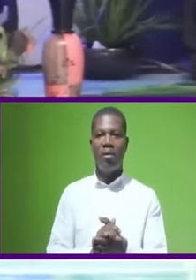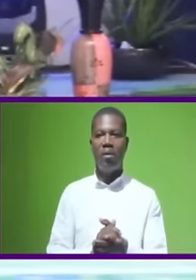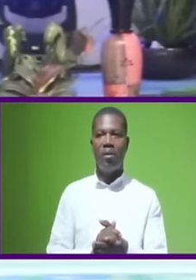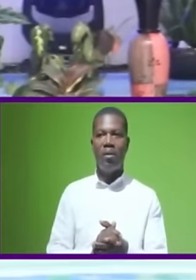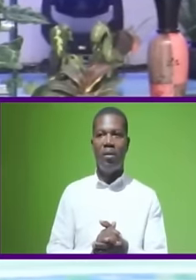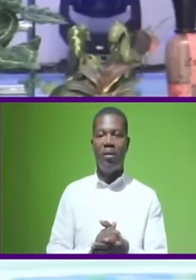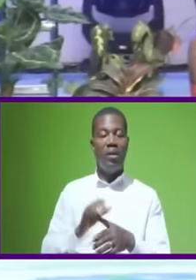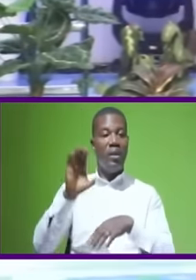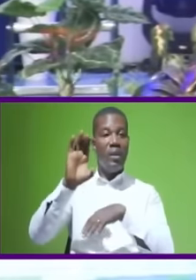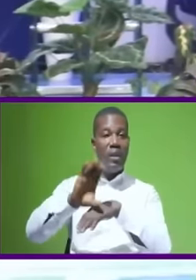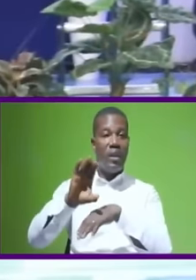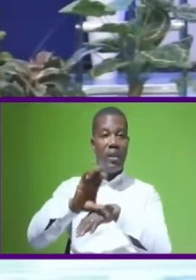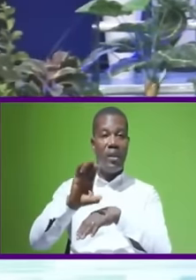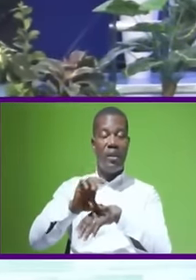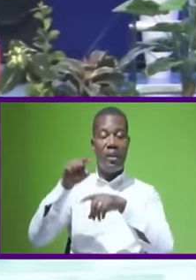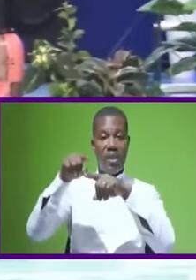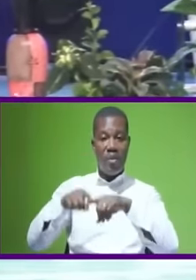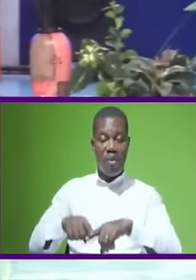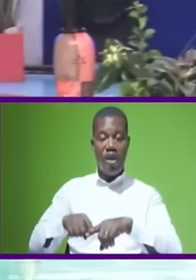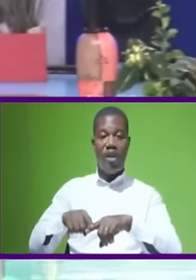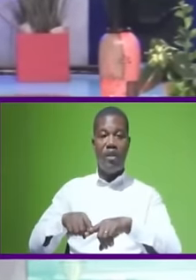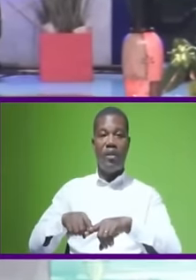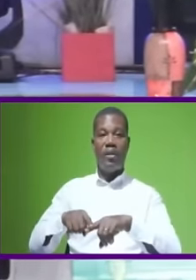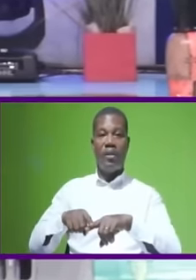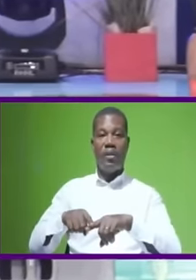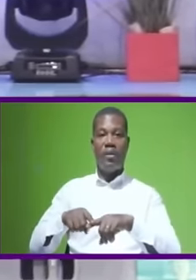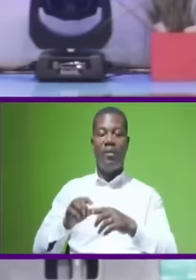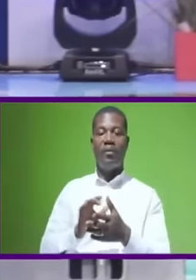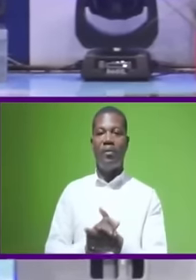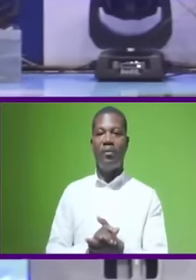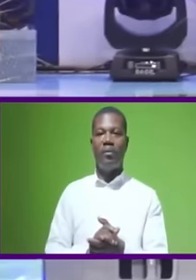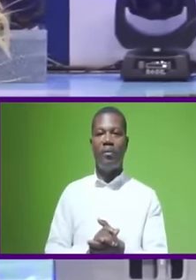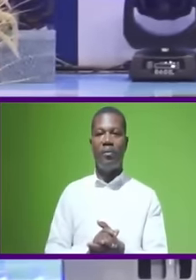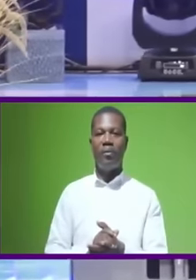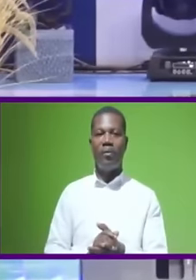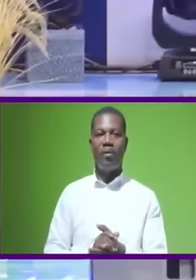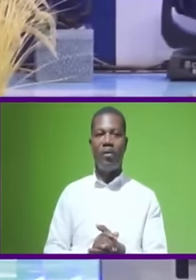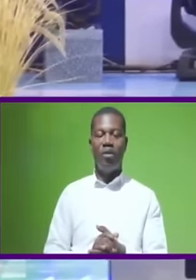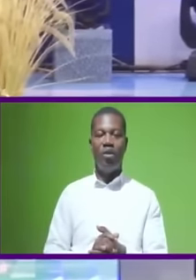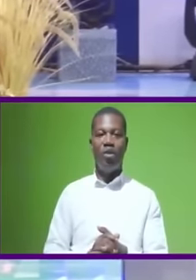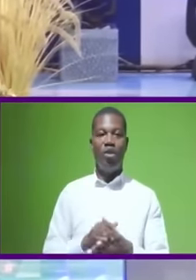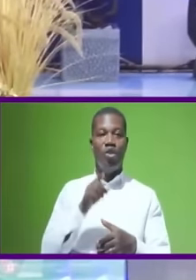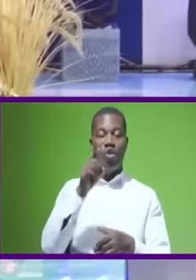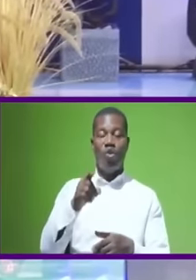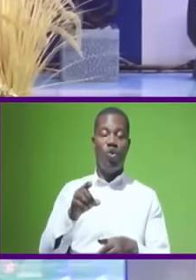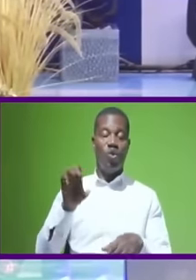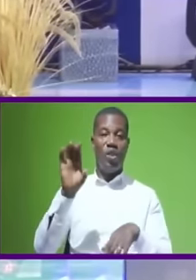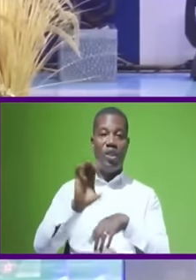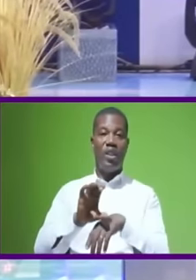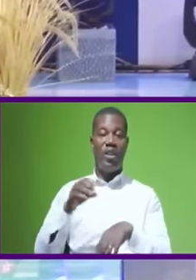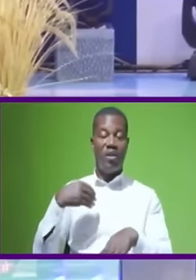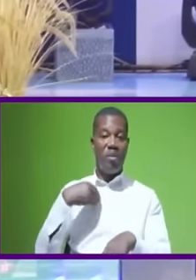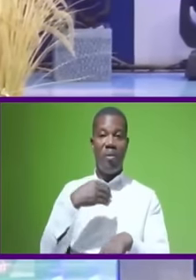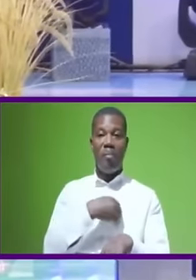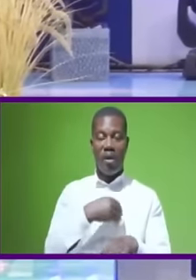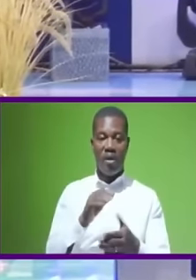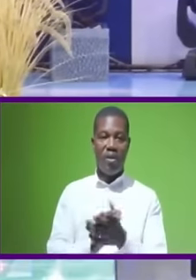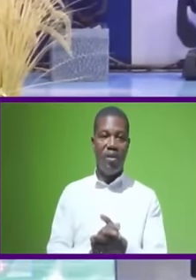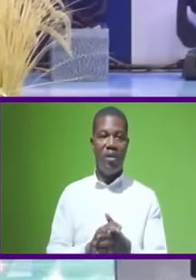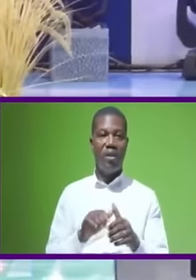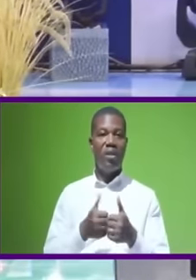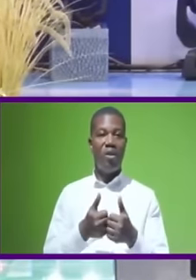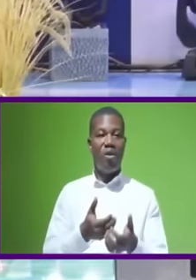now, Dion. And the church members also rely on them. Now, why are you sorry about